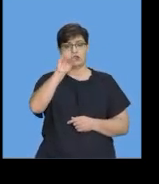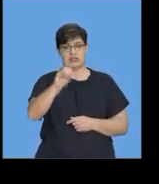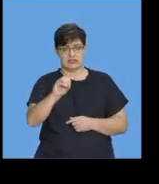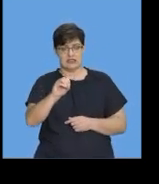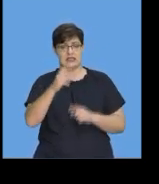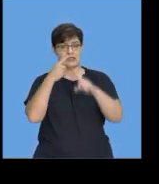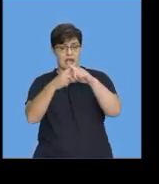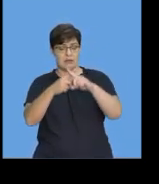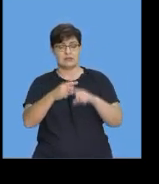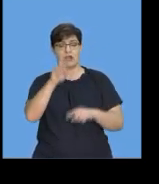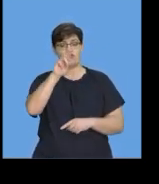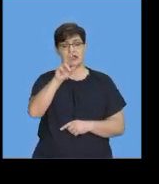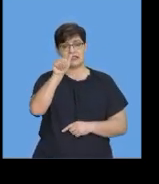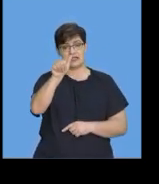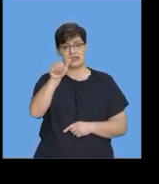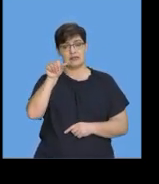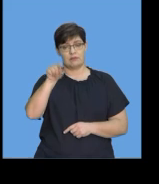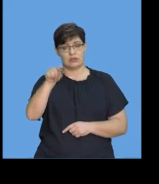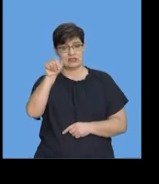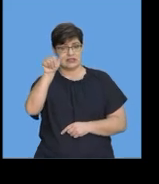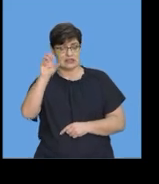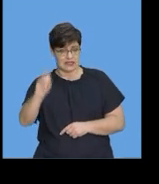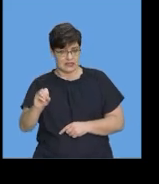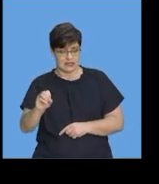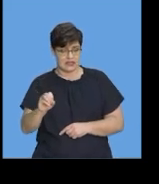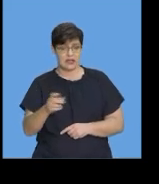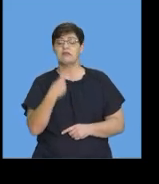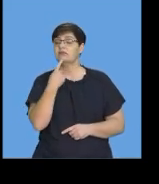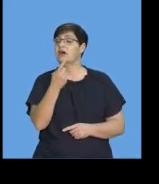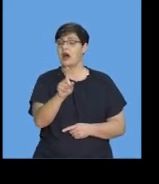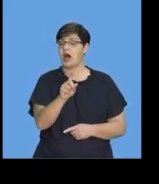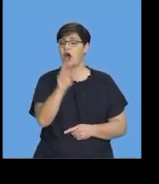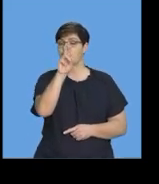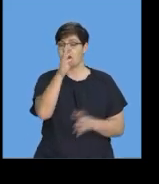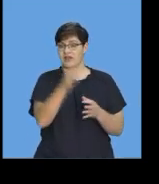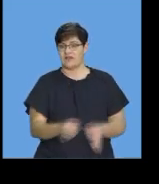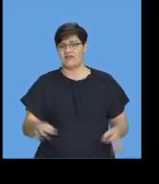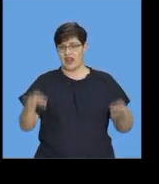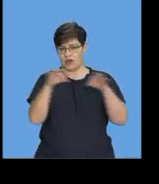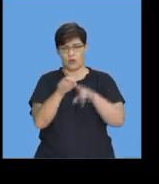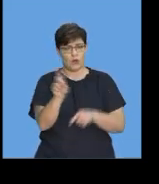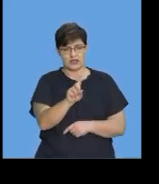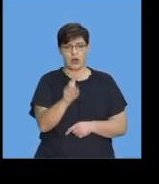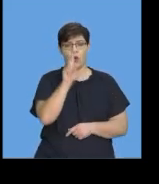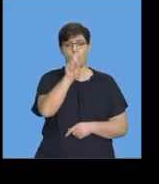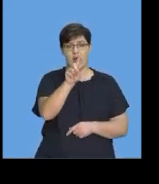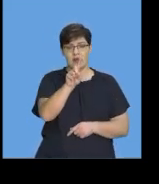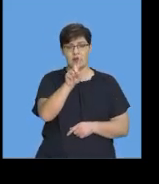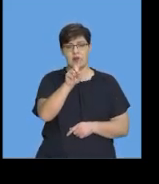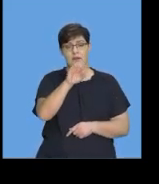240,000 times 6 Rand 60, and this will give you your Rand value of